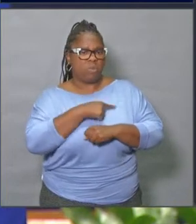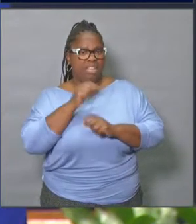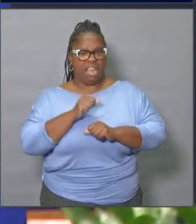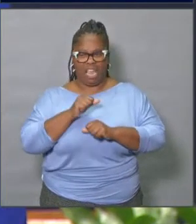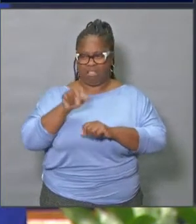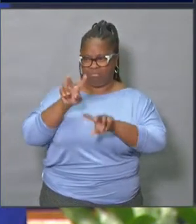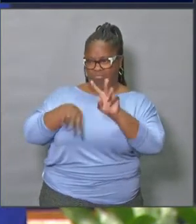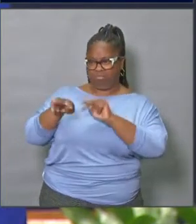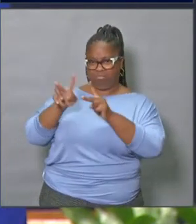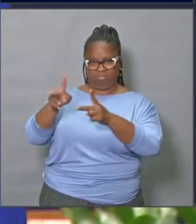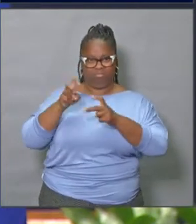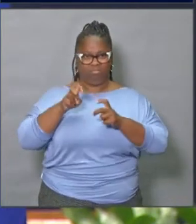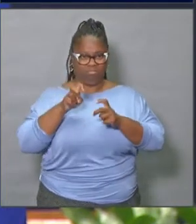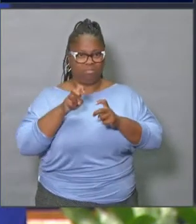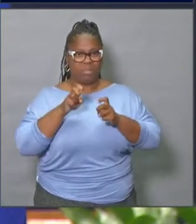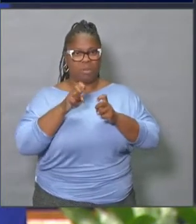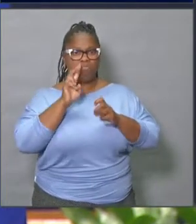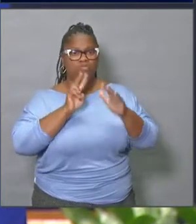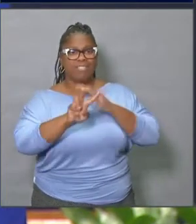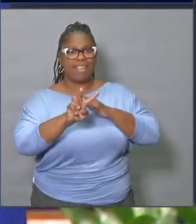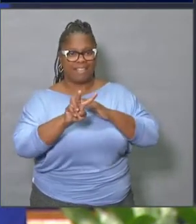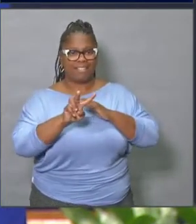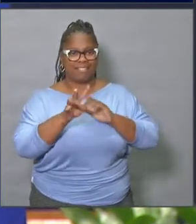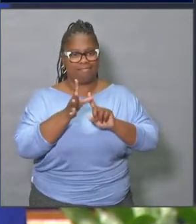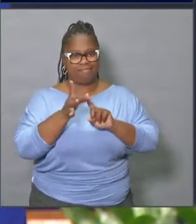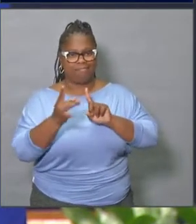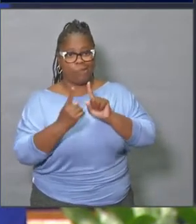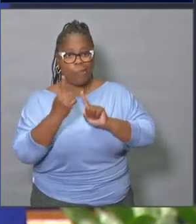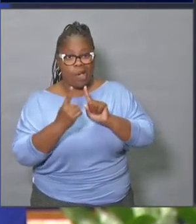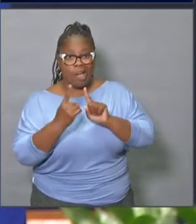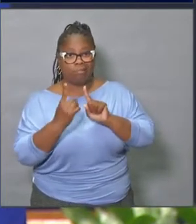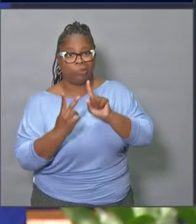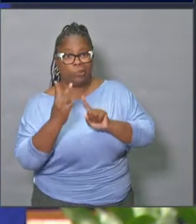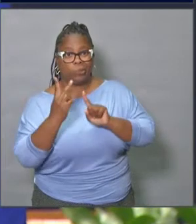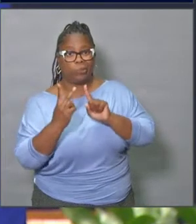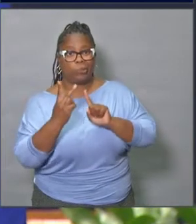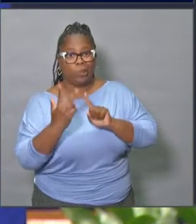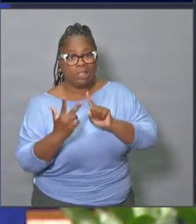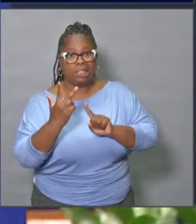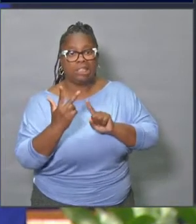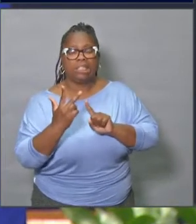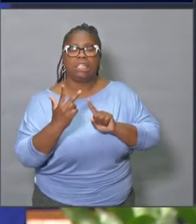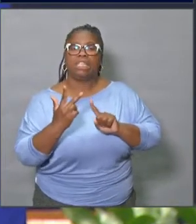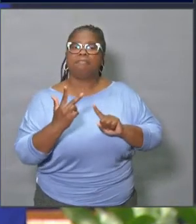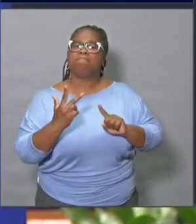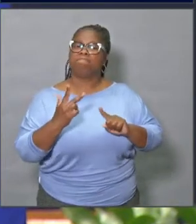numbers. With that in mind, even as we are seeing a slight increase